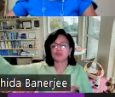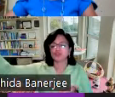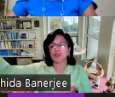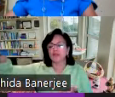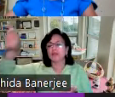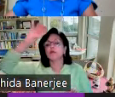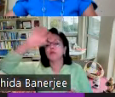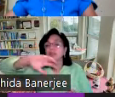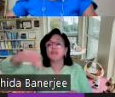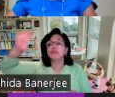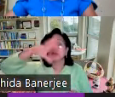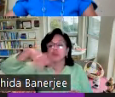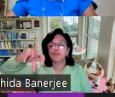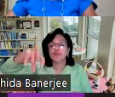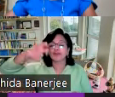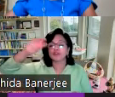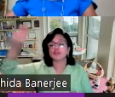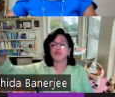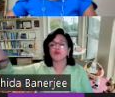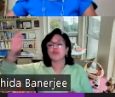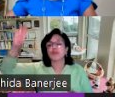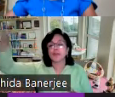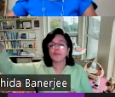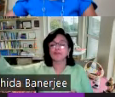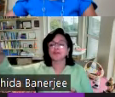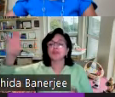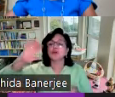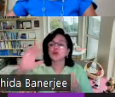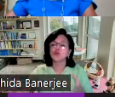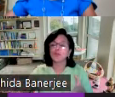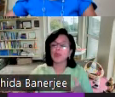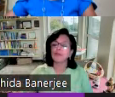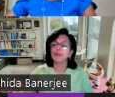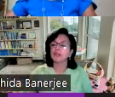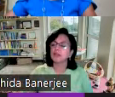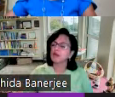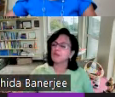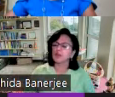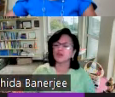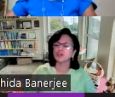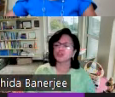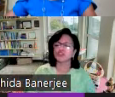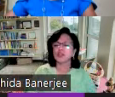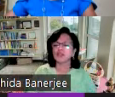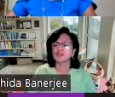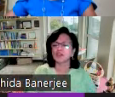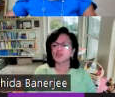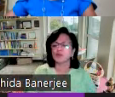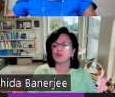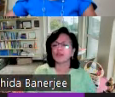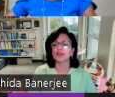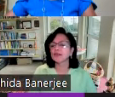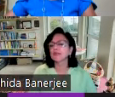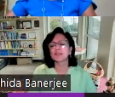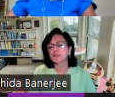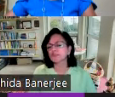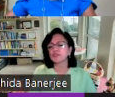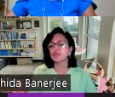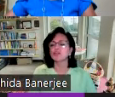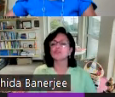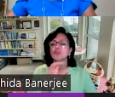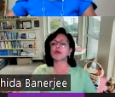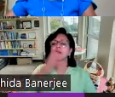able to share with either other professionals or other members who may be like, oh my gosh, your child is not doing well. Yes, my